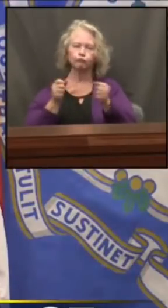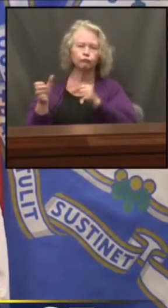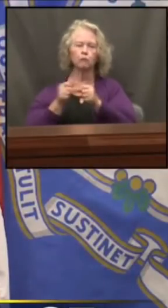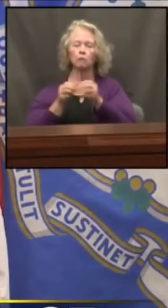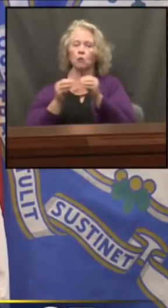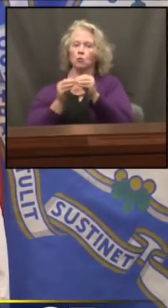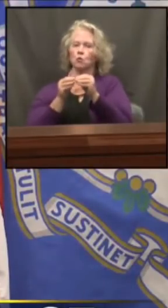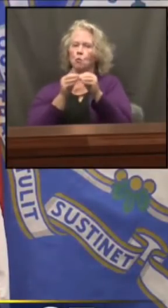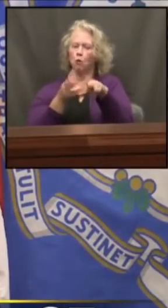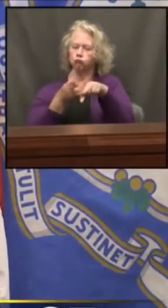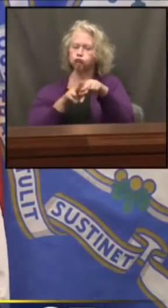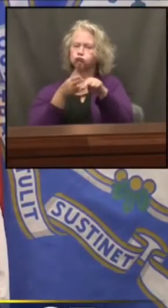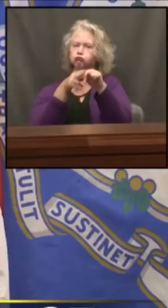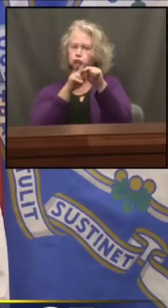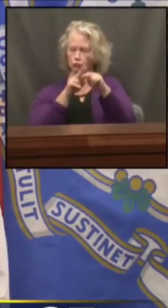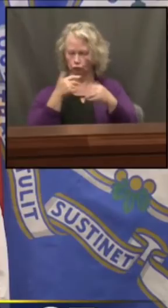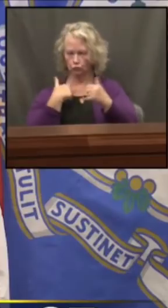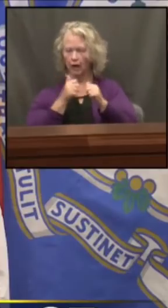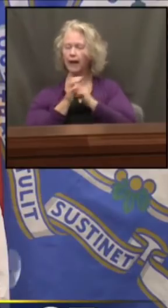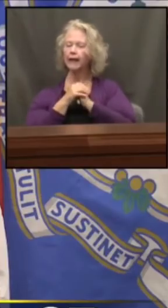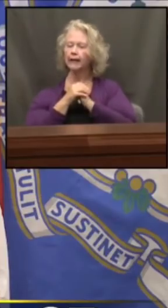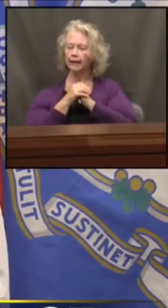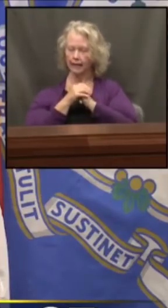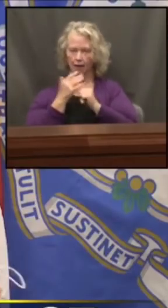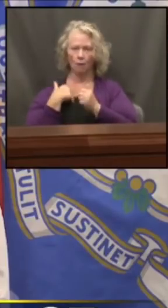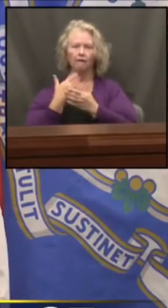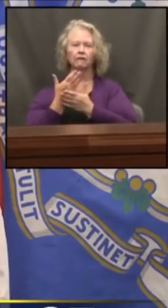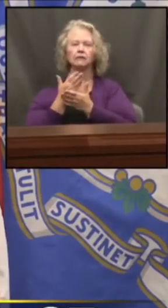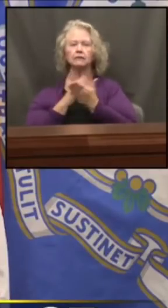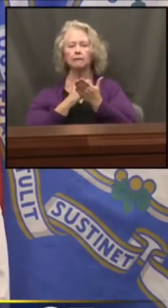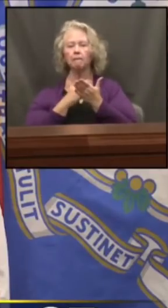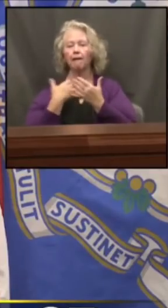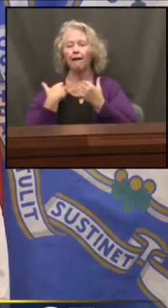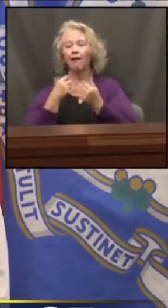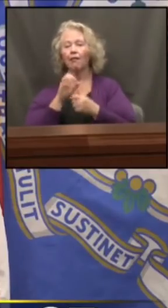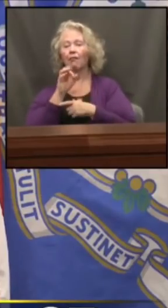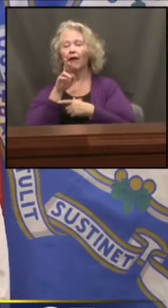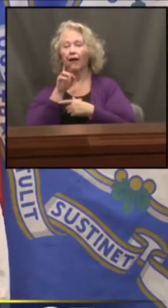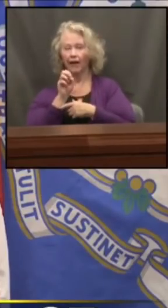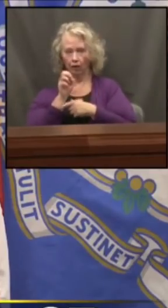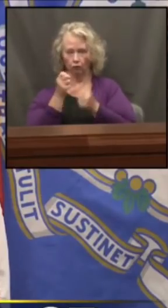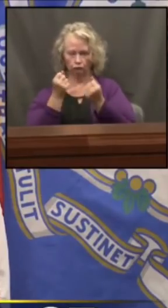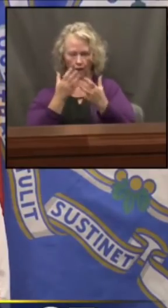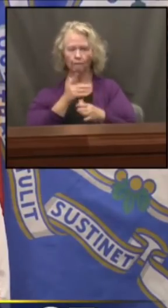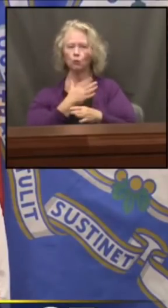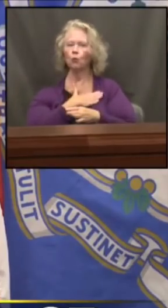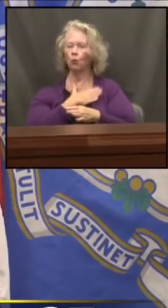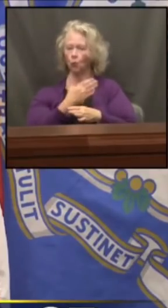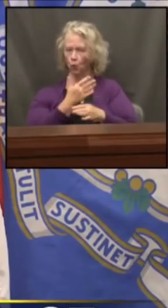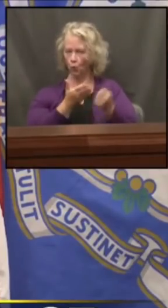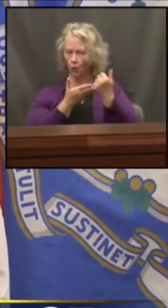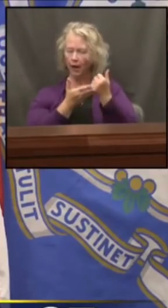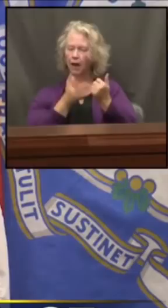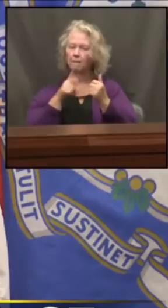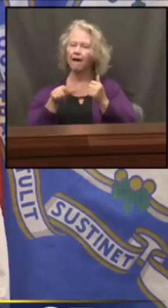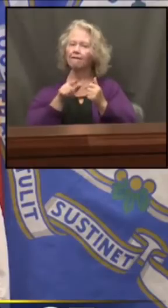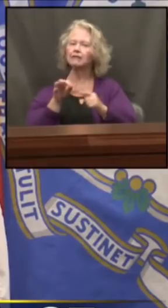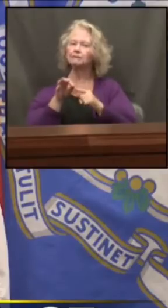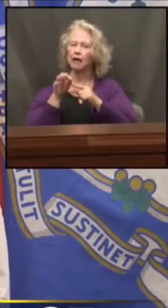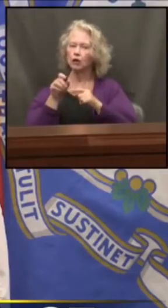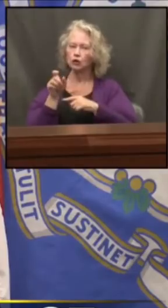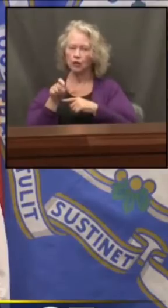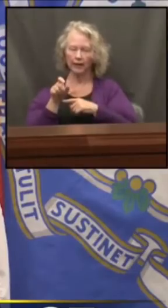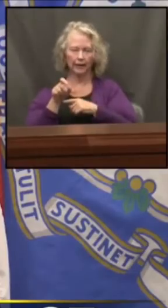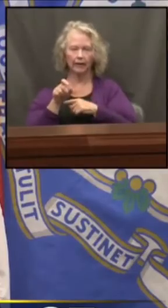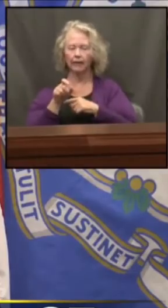in place. I can tell you we have some healthcare drivers. They'll be able to step in and help for some of those kids with special needs. They can't drive